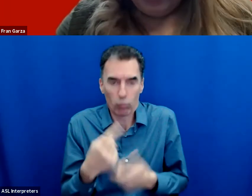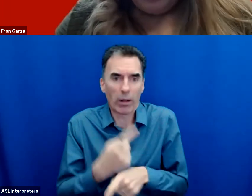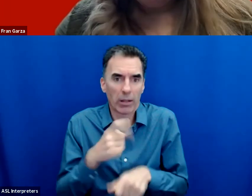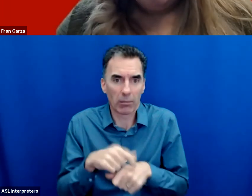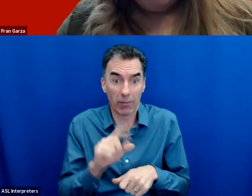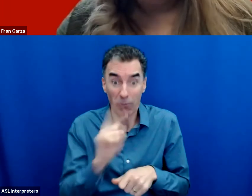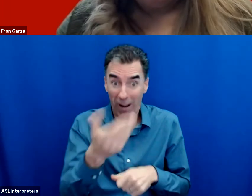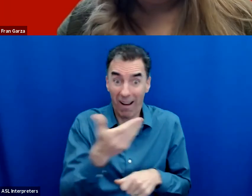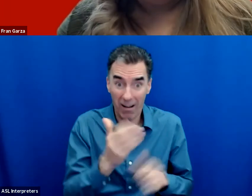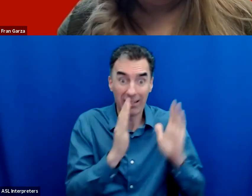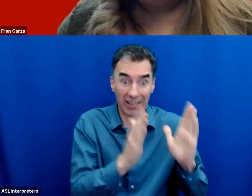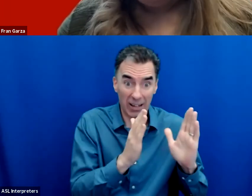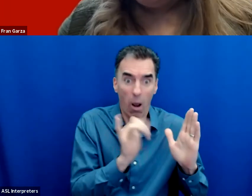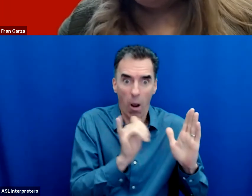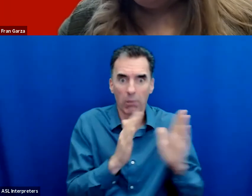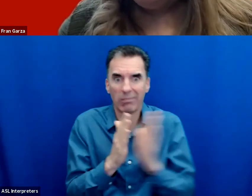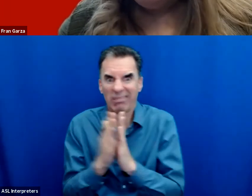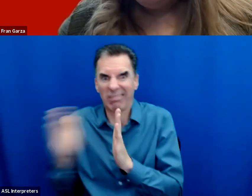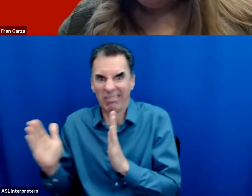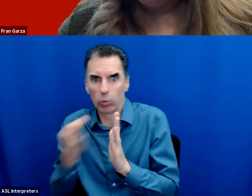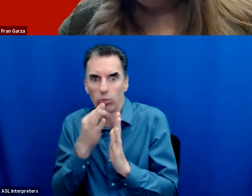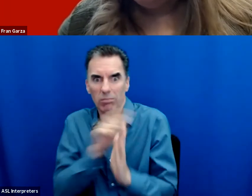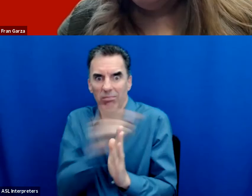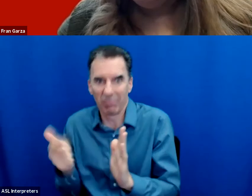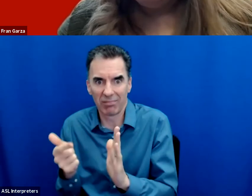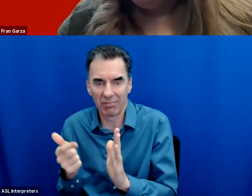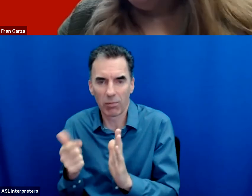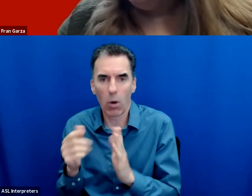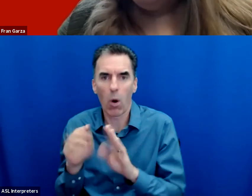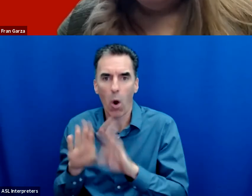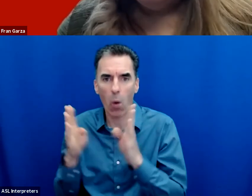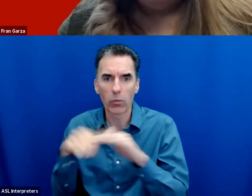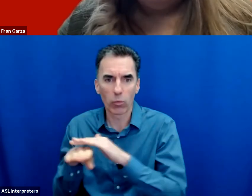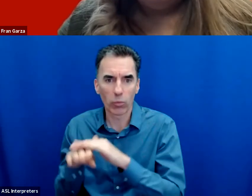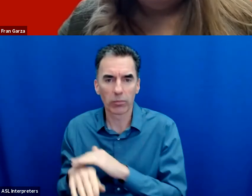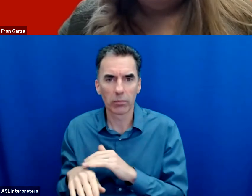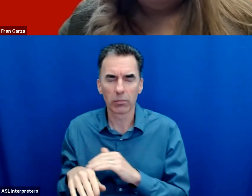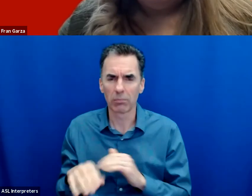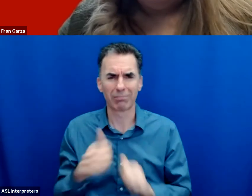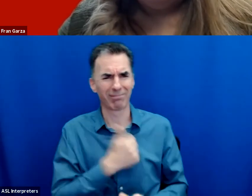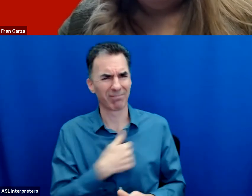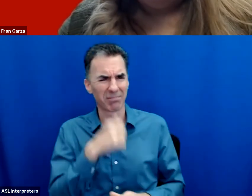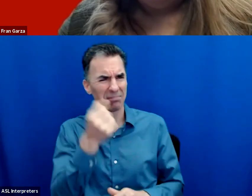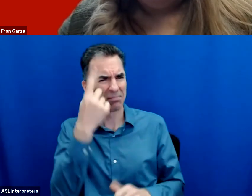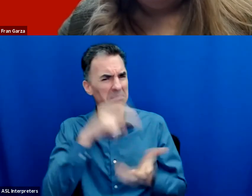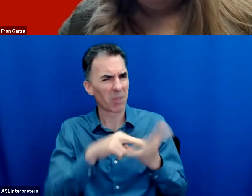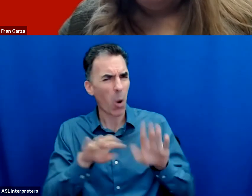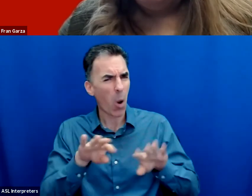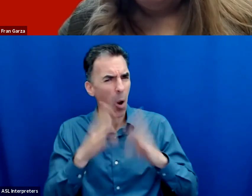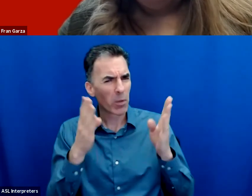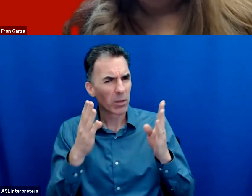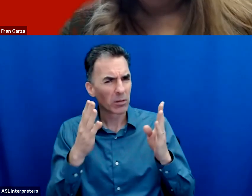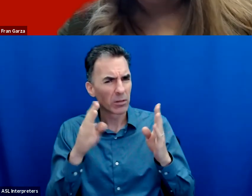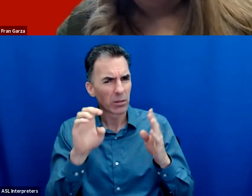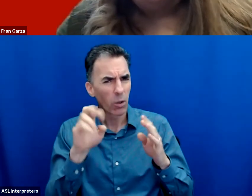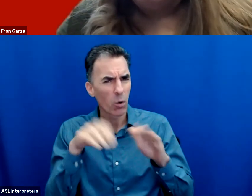hire, and then we also have open enrollment. And I'm sorry, I don't know open enrollment dates right